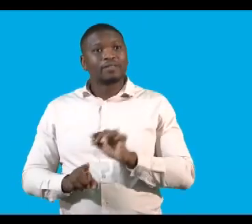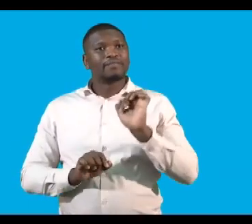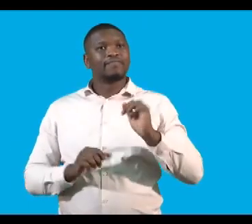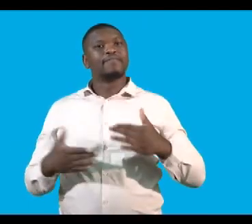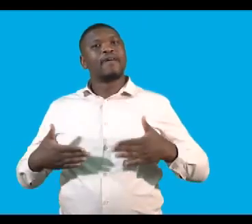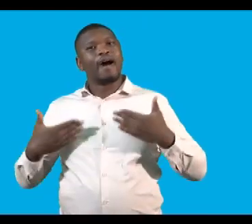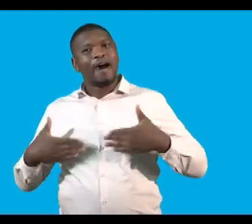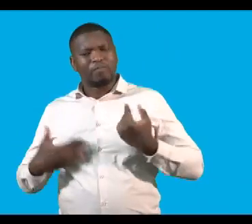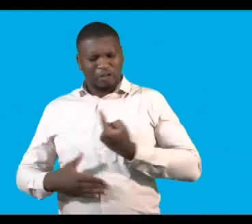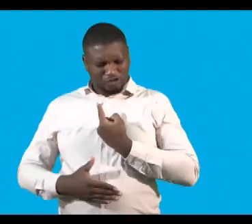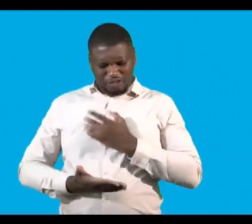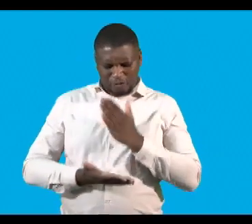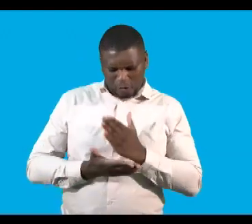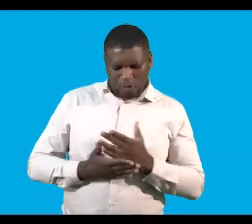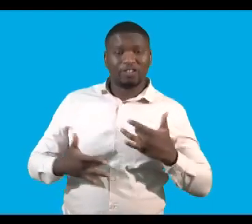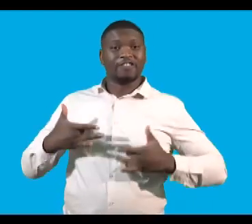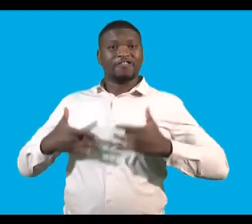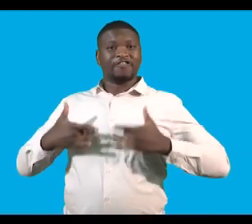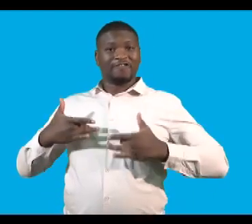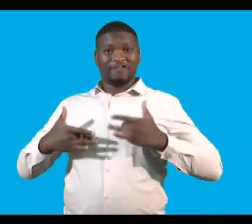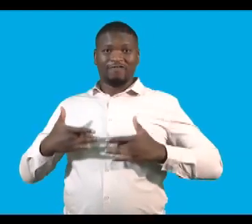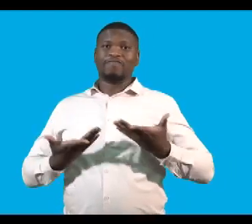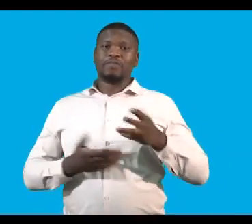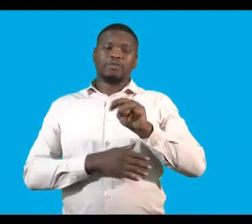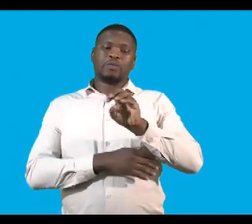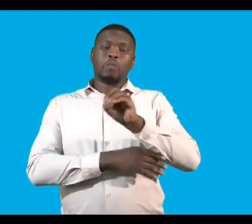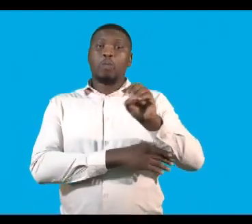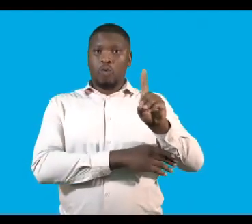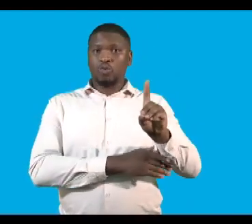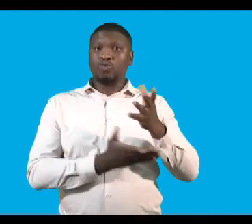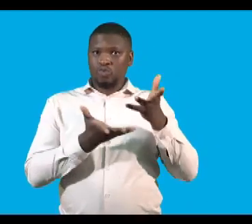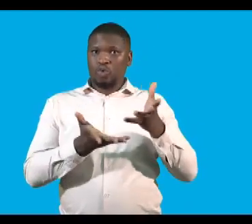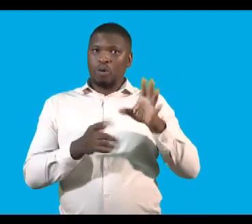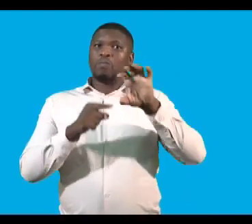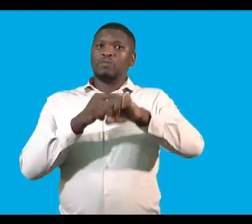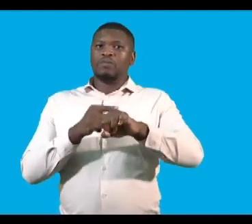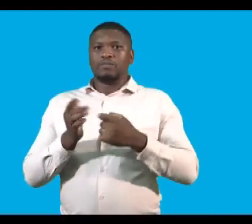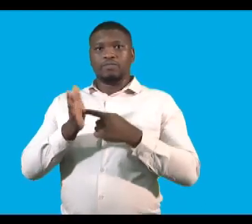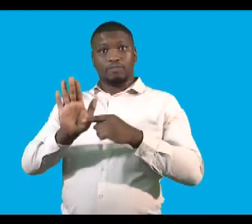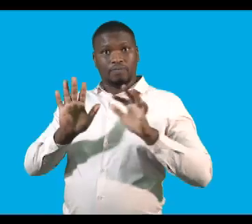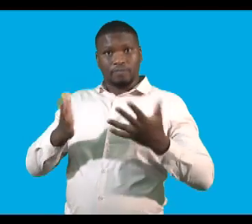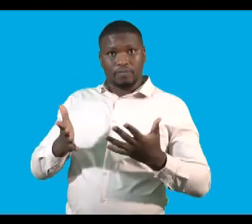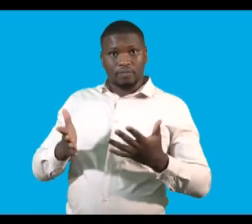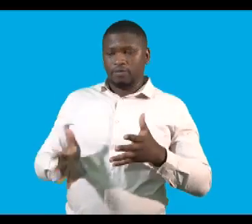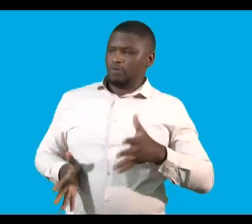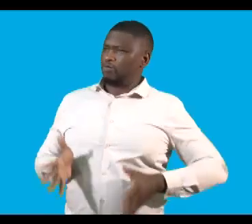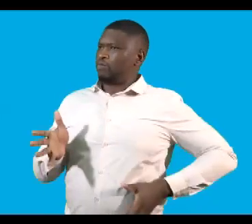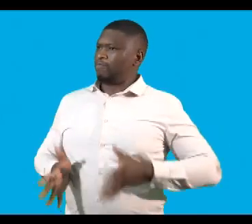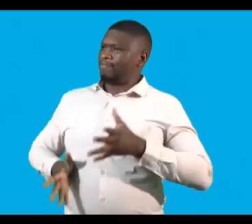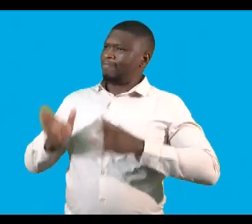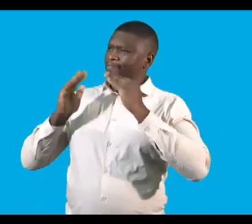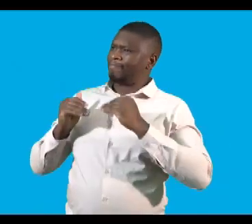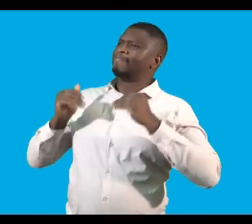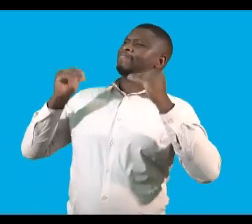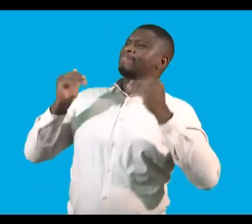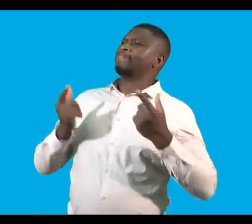he is happy, he's self-assured, he's excited. That is the mood. And then how is it shown? His jaunty step,